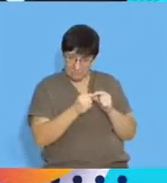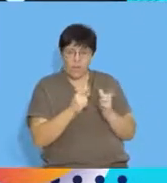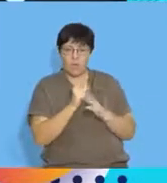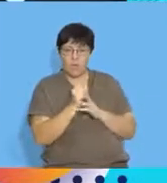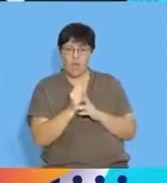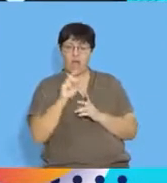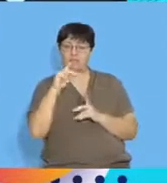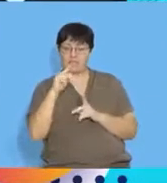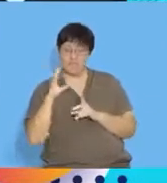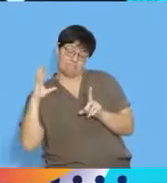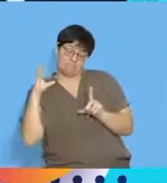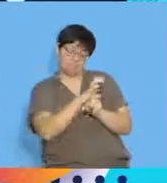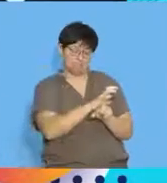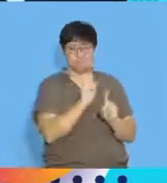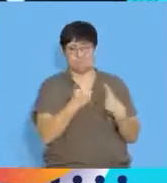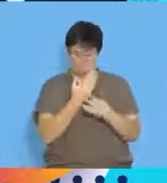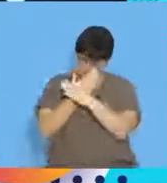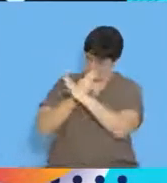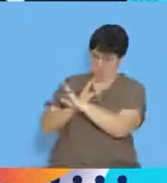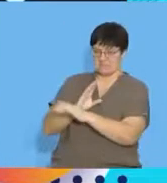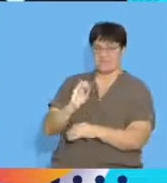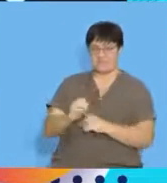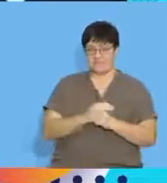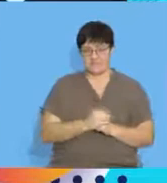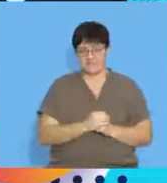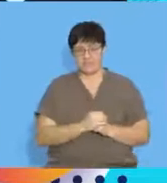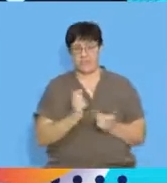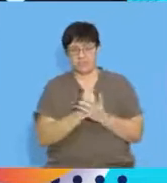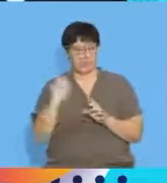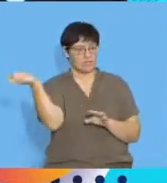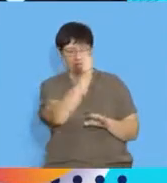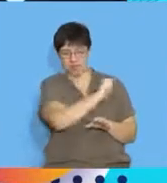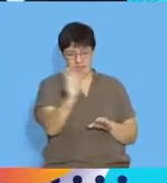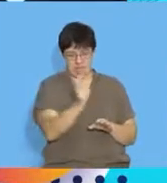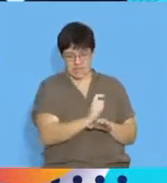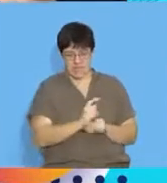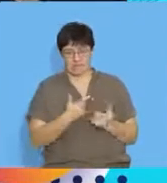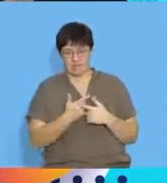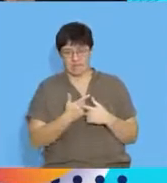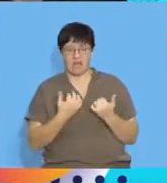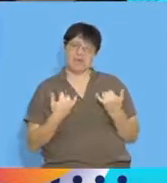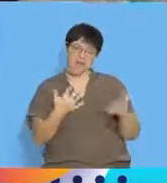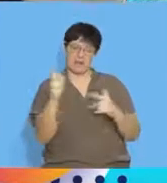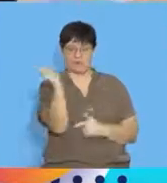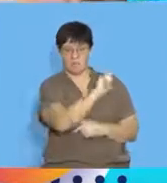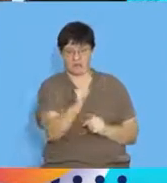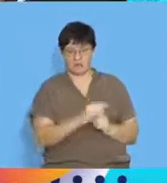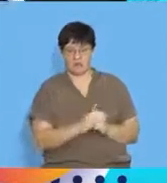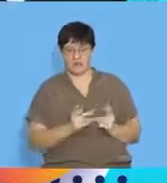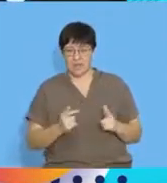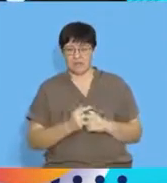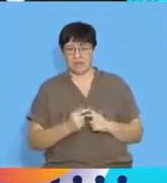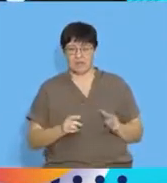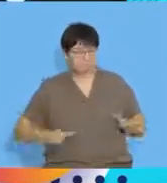attack. Right, we can also try and spray. If you spray in your garden, that's fine. But if we have to spray all